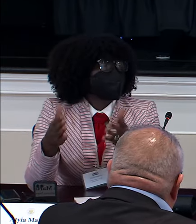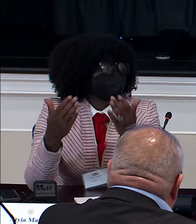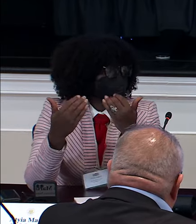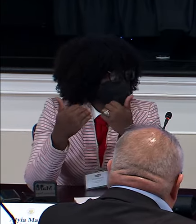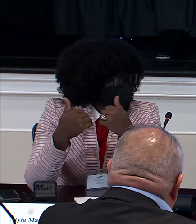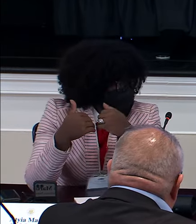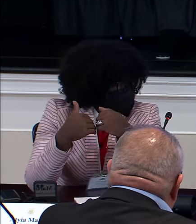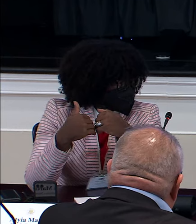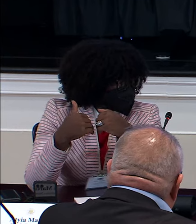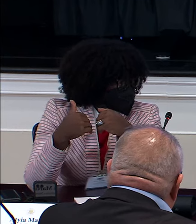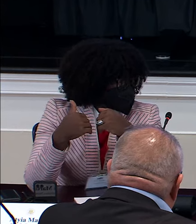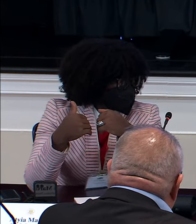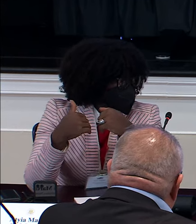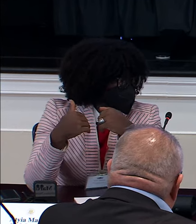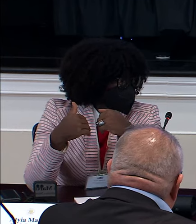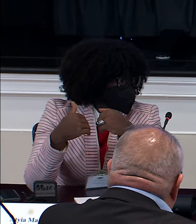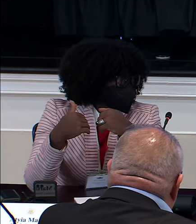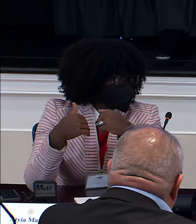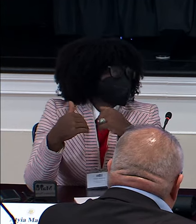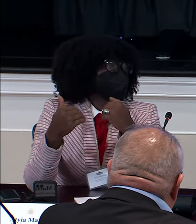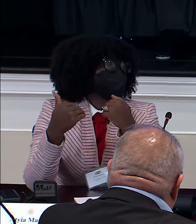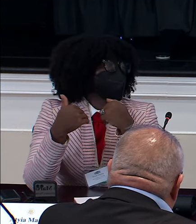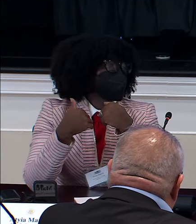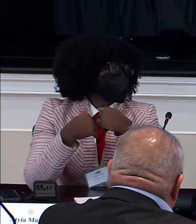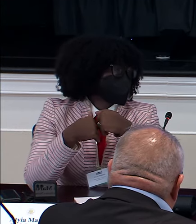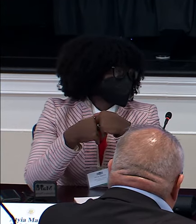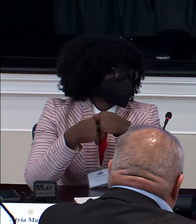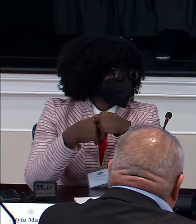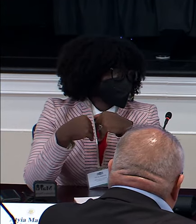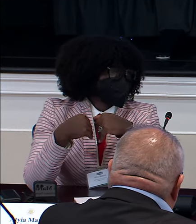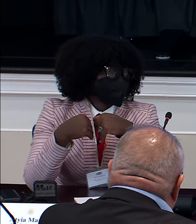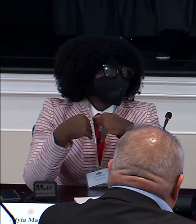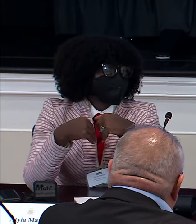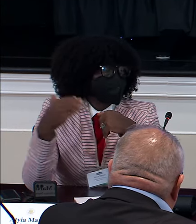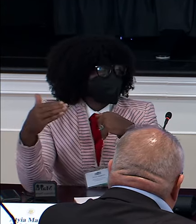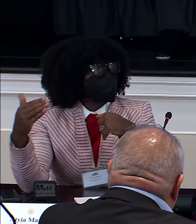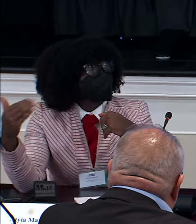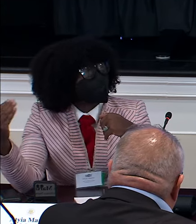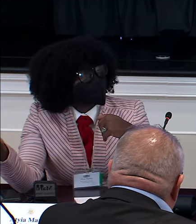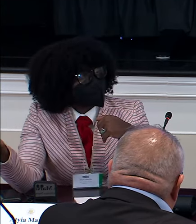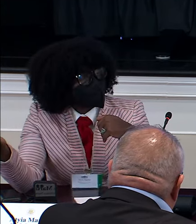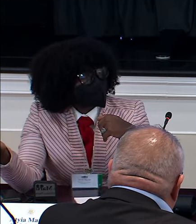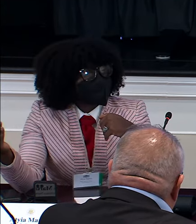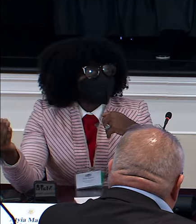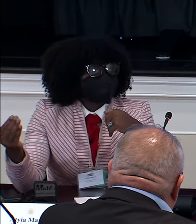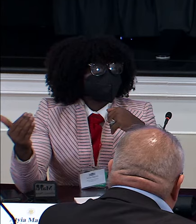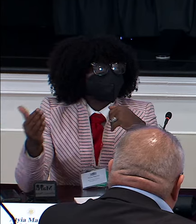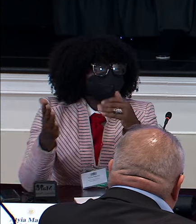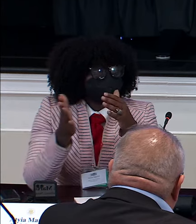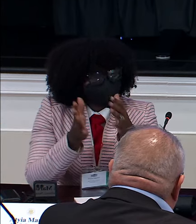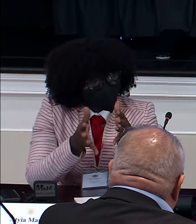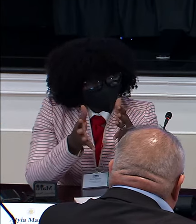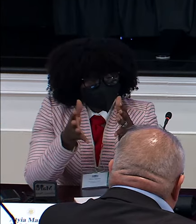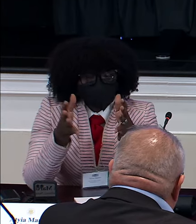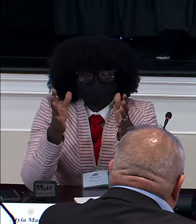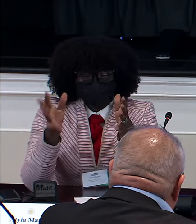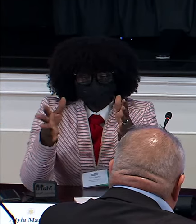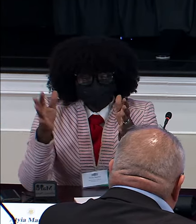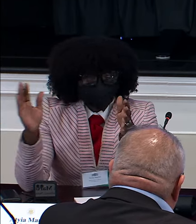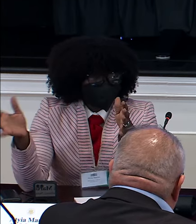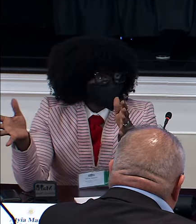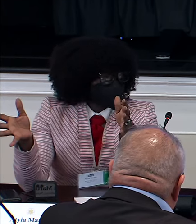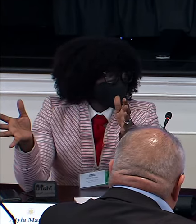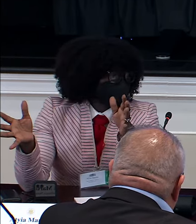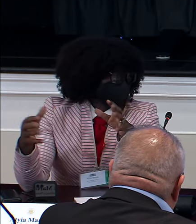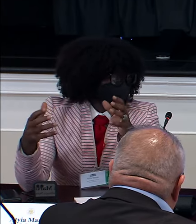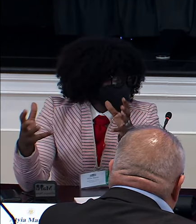also the investments necessary for people to play the leadership roles that they have been playing before,